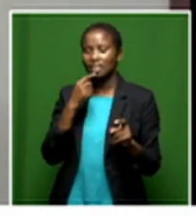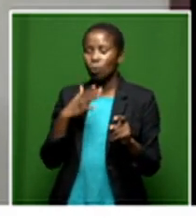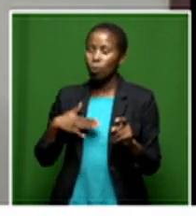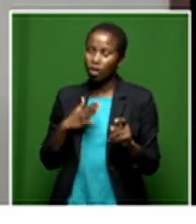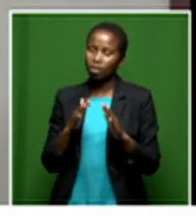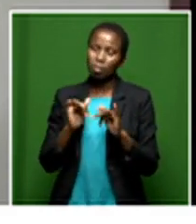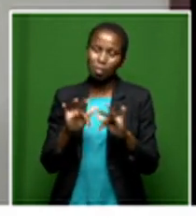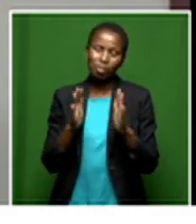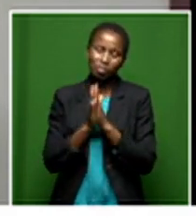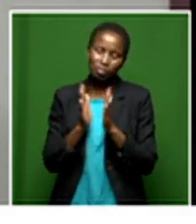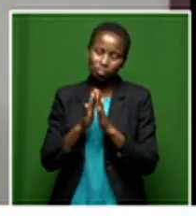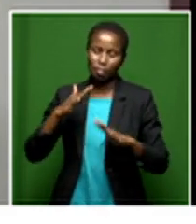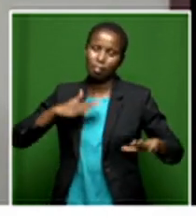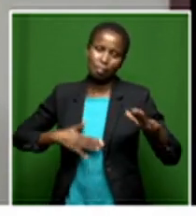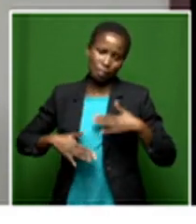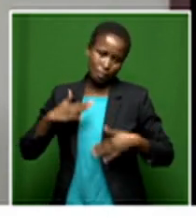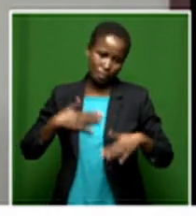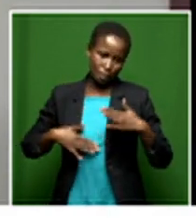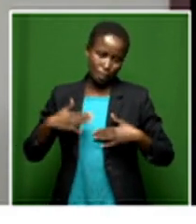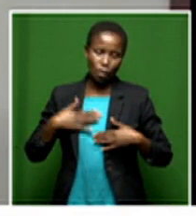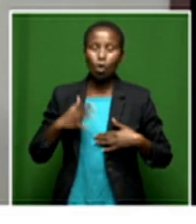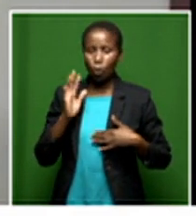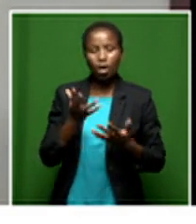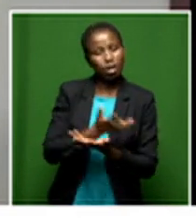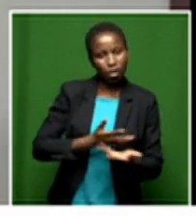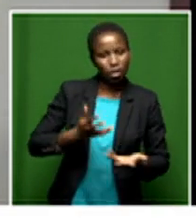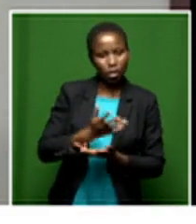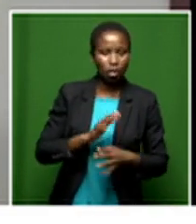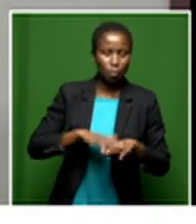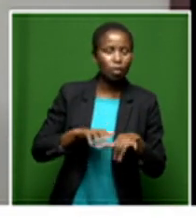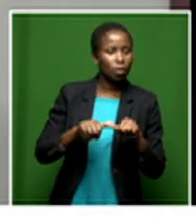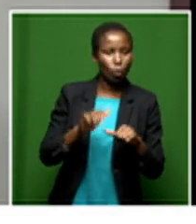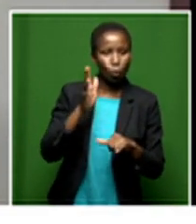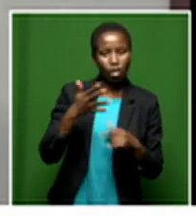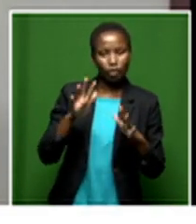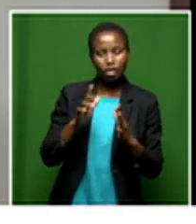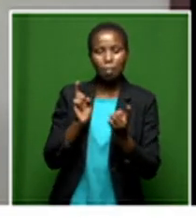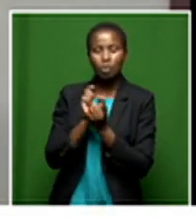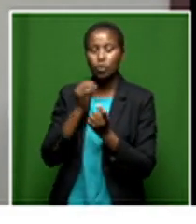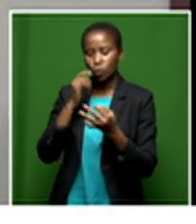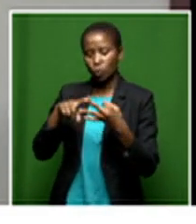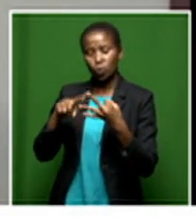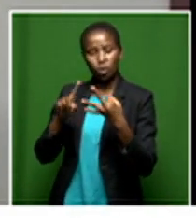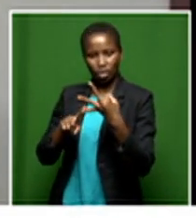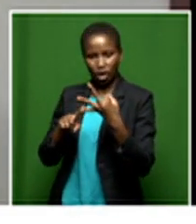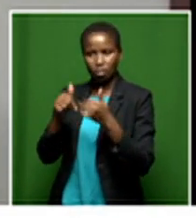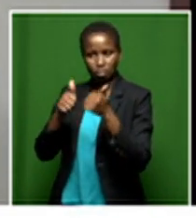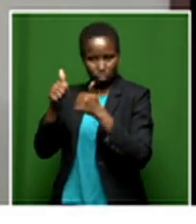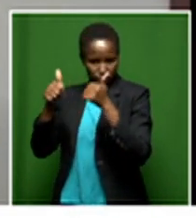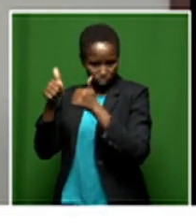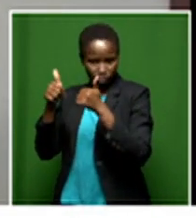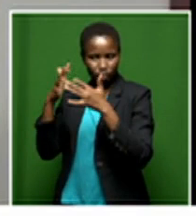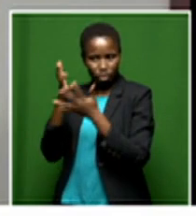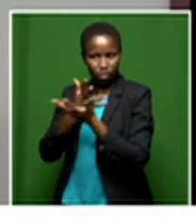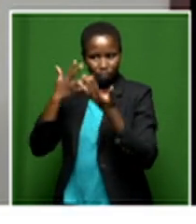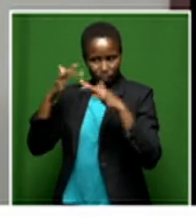time, and we are engaging them as we go along. I've already engaged about 3 of our main creditors in terms of saying, guys,